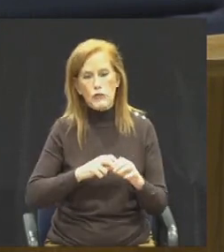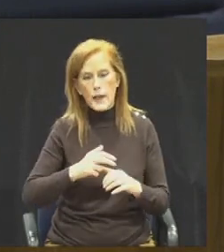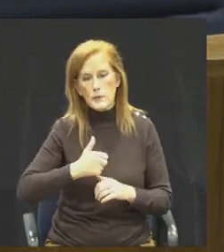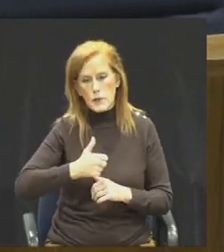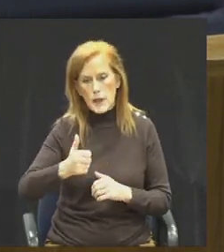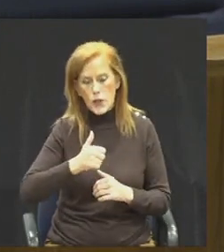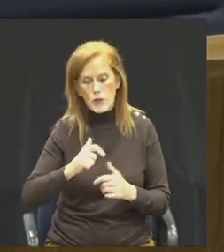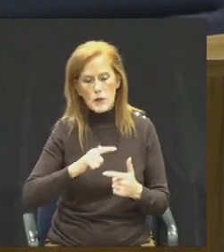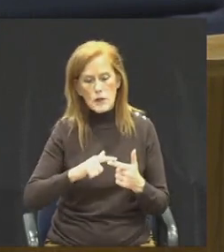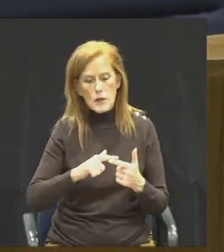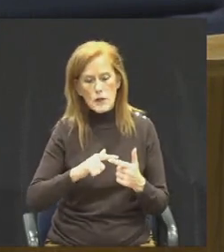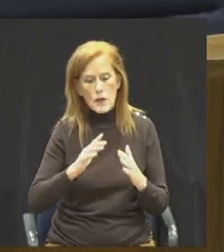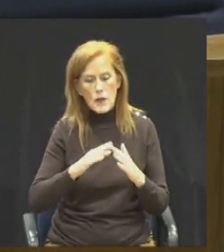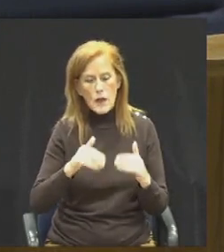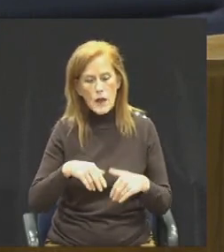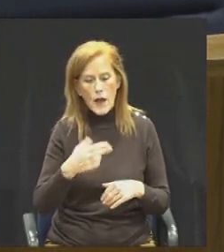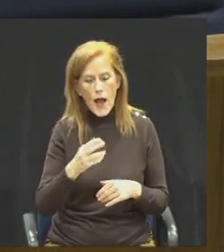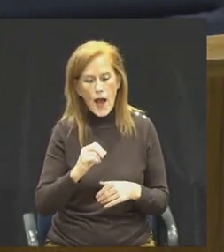Housing.